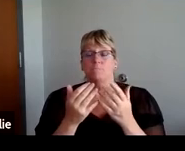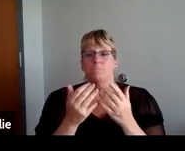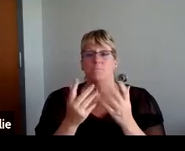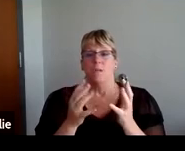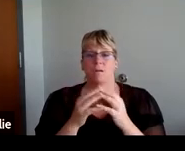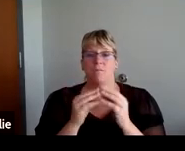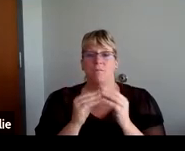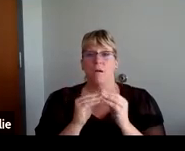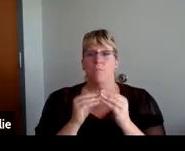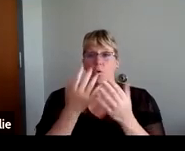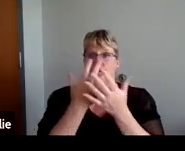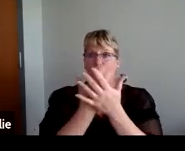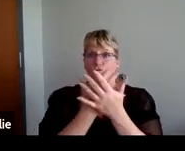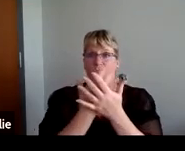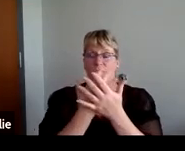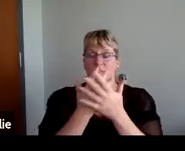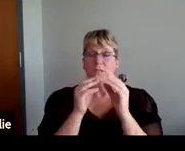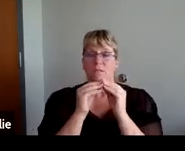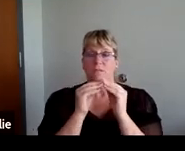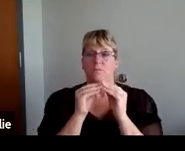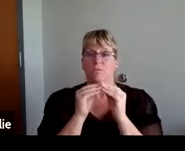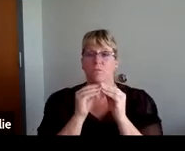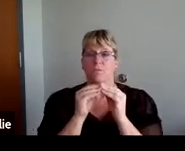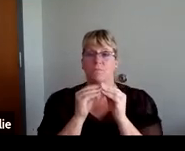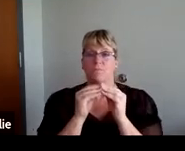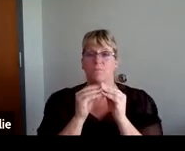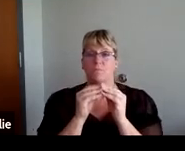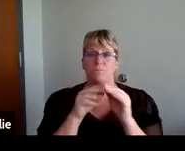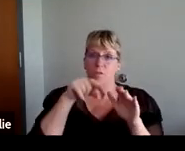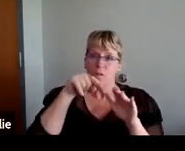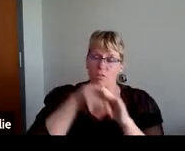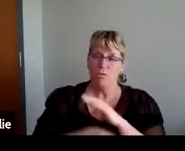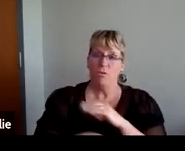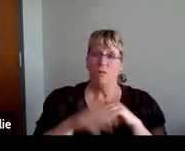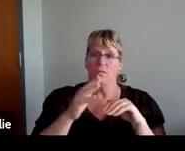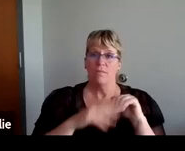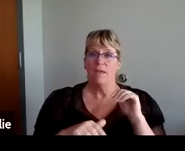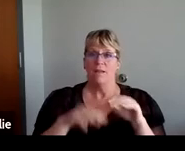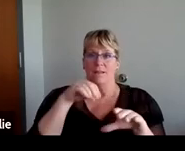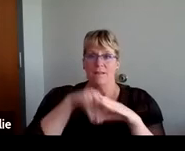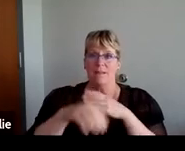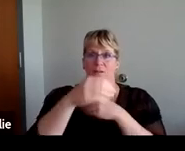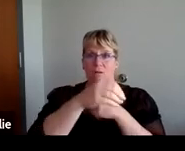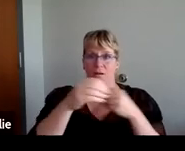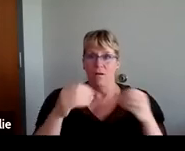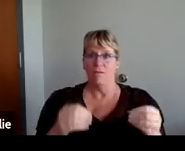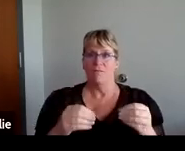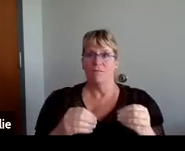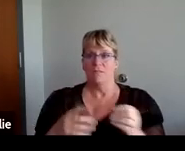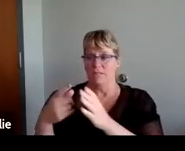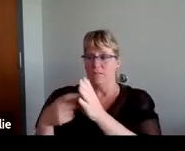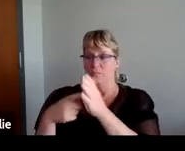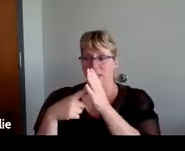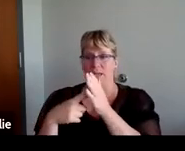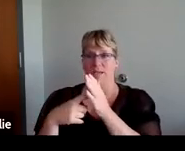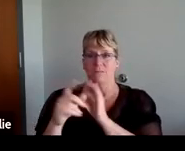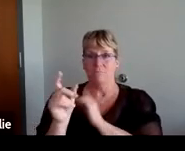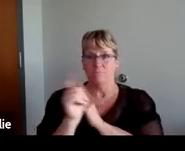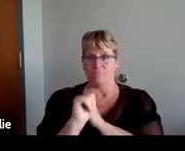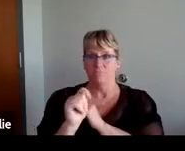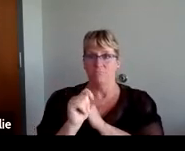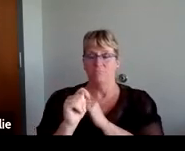a screen that is more thorough than an in-office on-demand urine drug